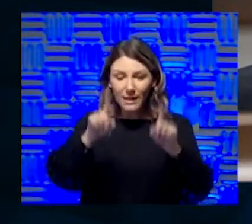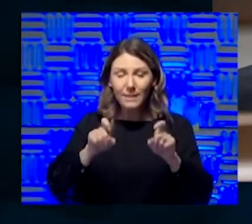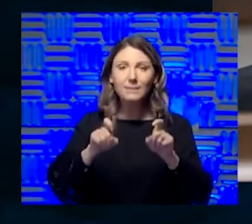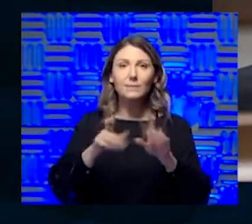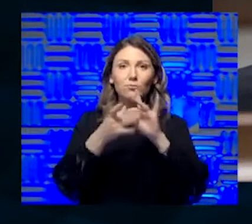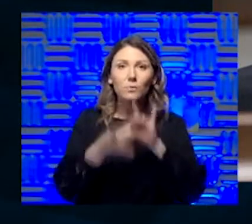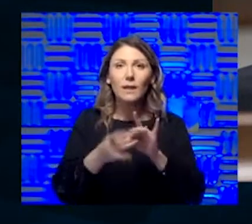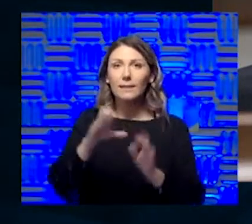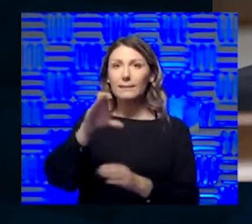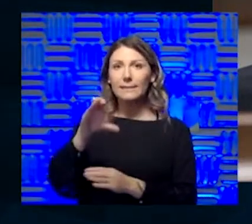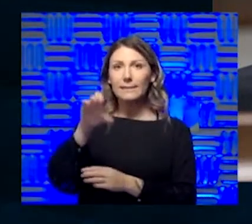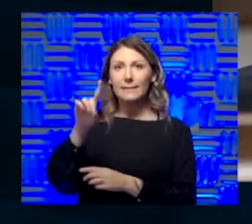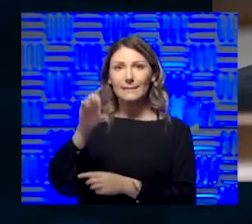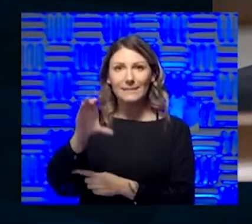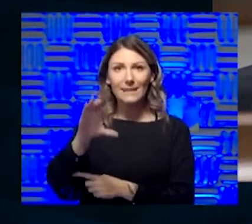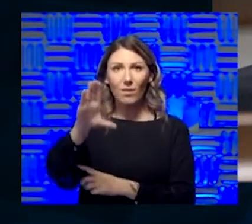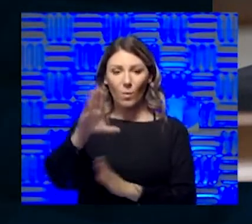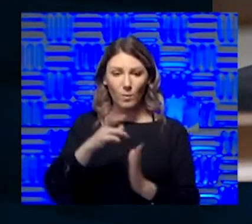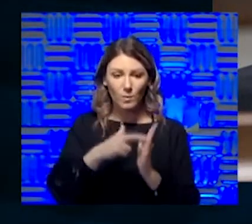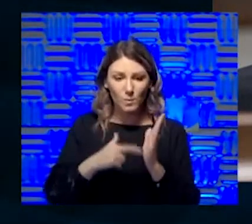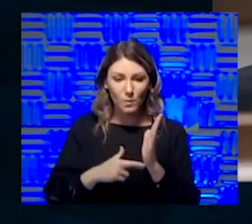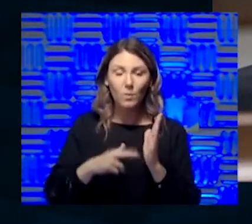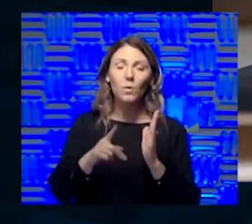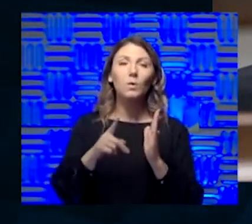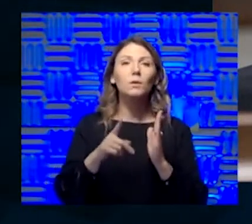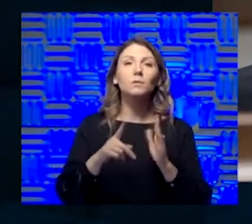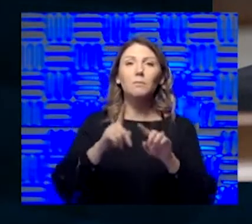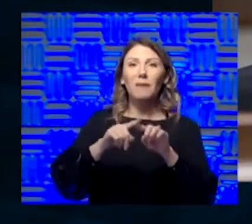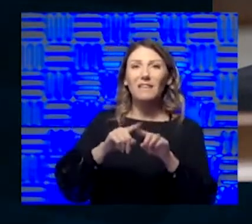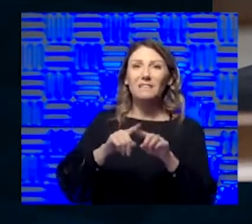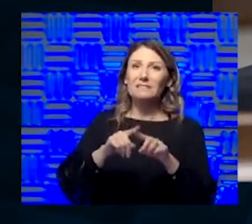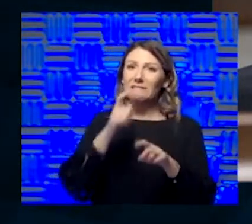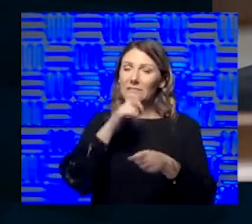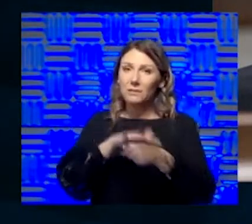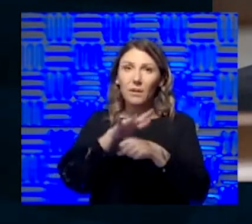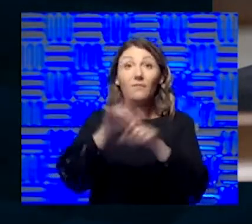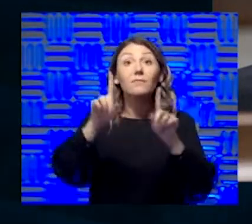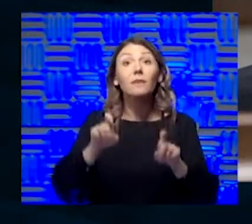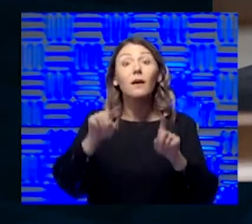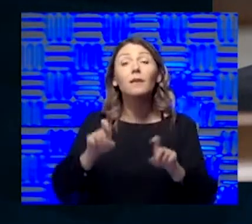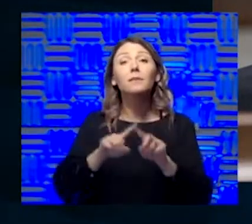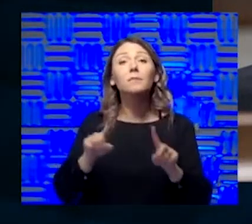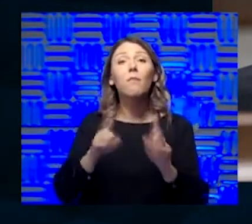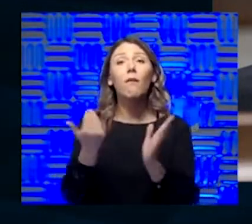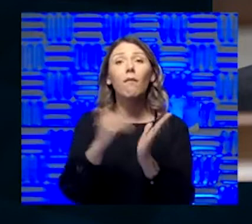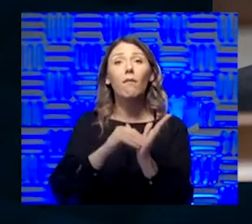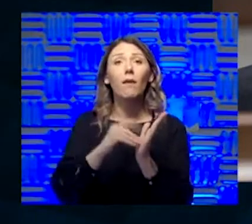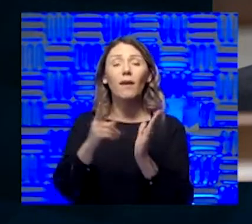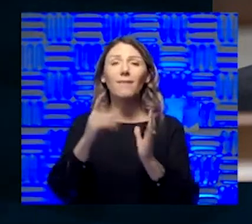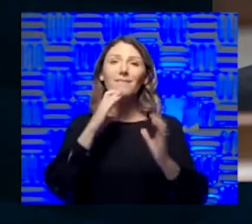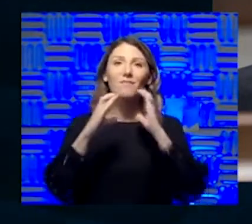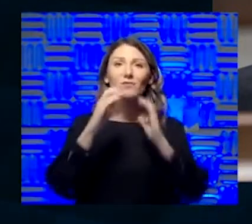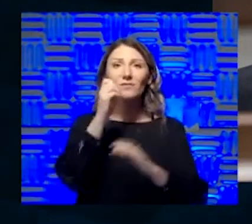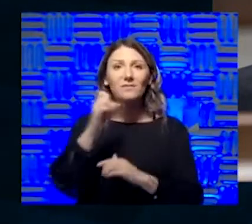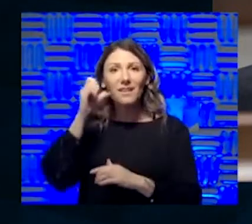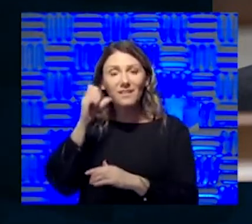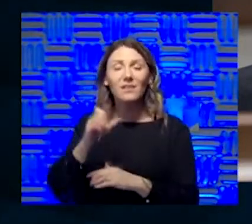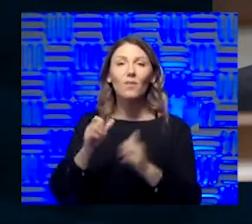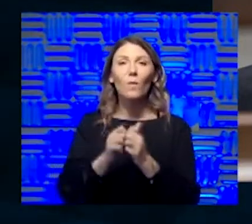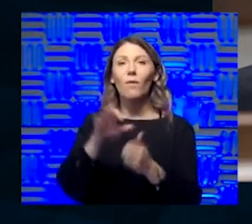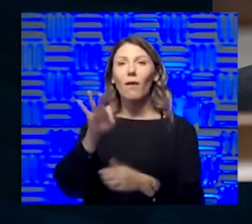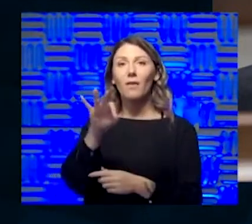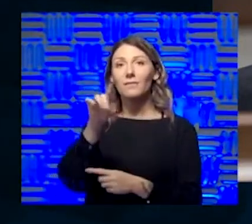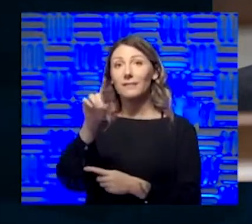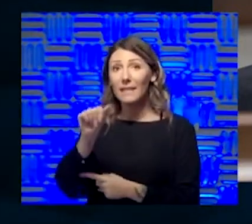guidelines, those guidelines are based upon a shortage of tests. And we are working, again, conversations yesterday with FDA, earlier